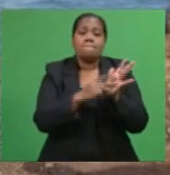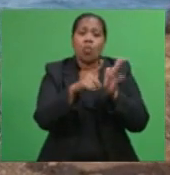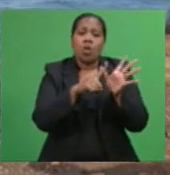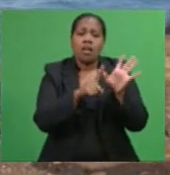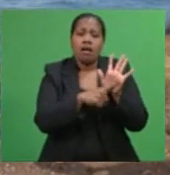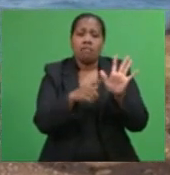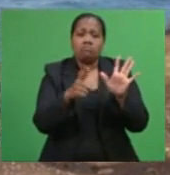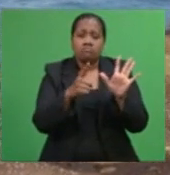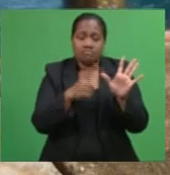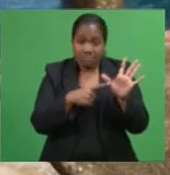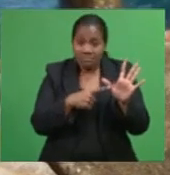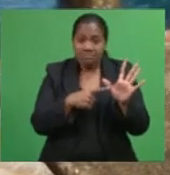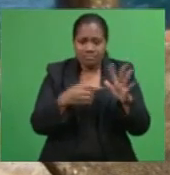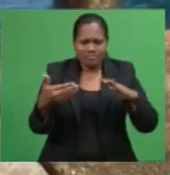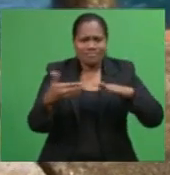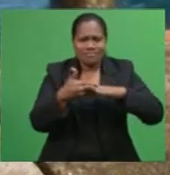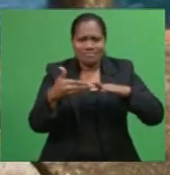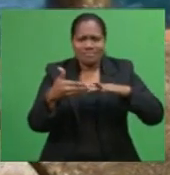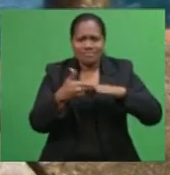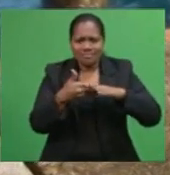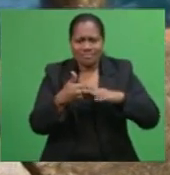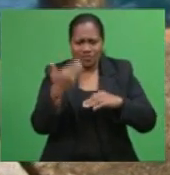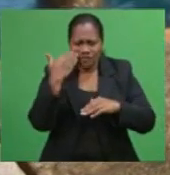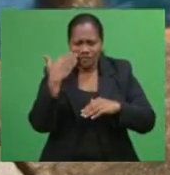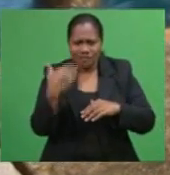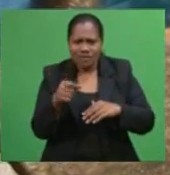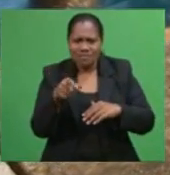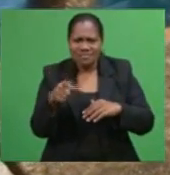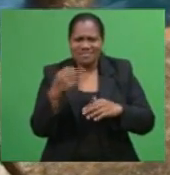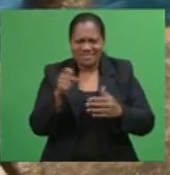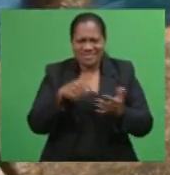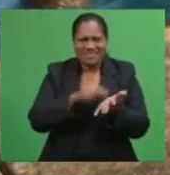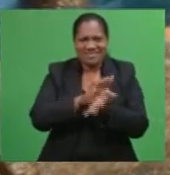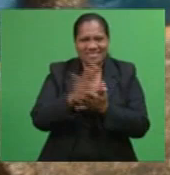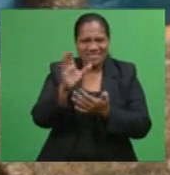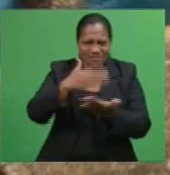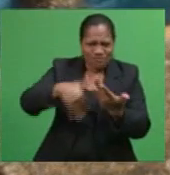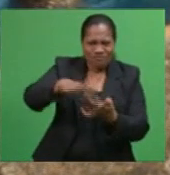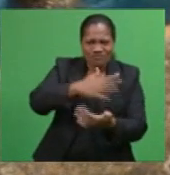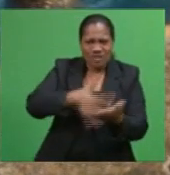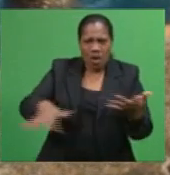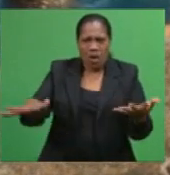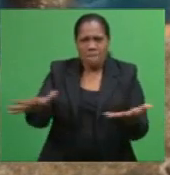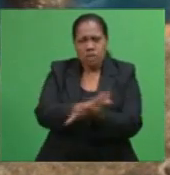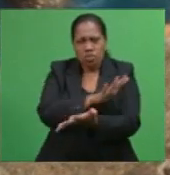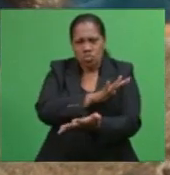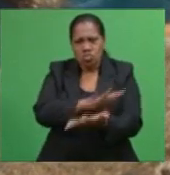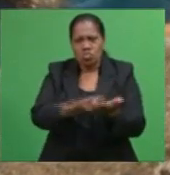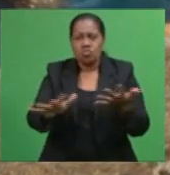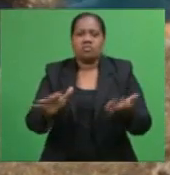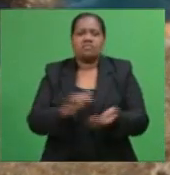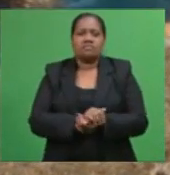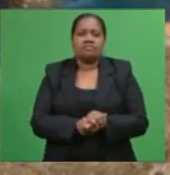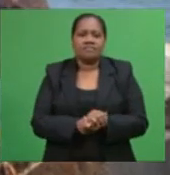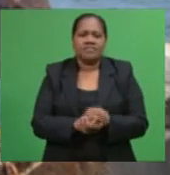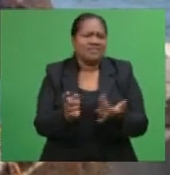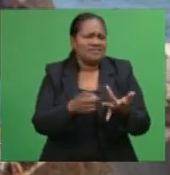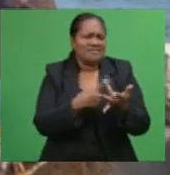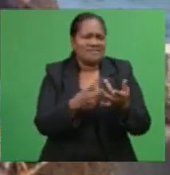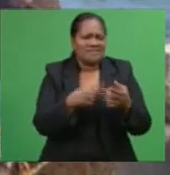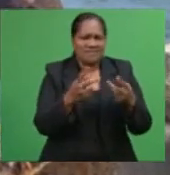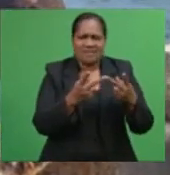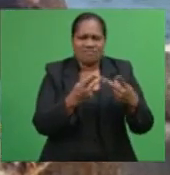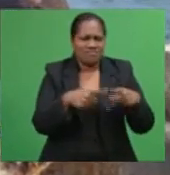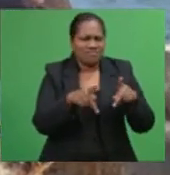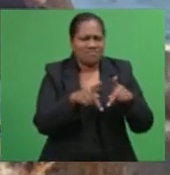the cyclone. The Fiji Roads Authority officials updated the Prime Minister on both the damaged jetty and other infrastructure